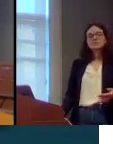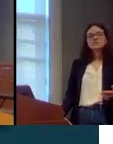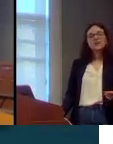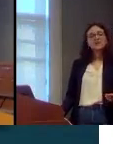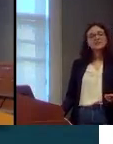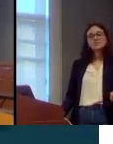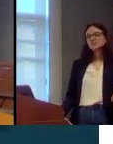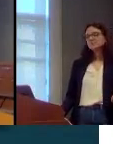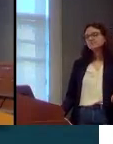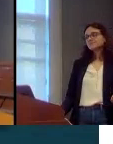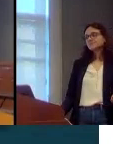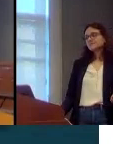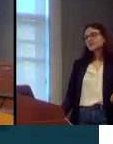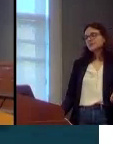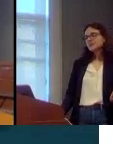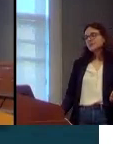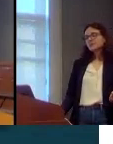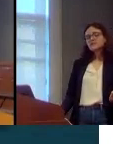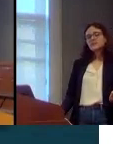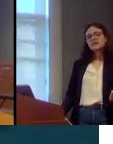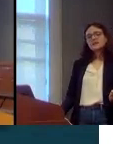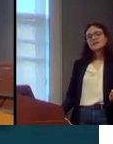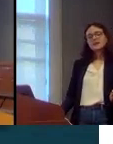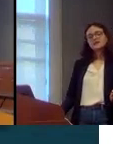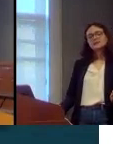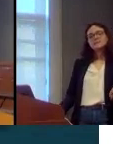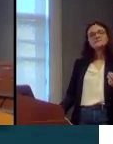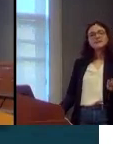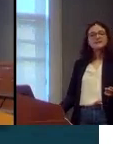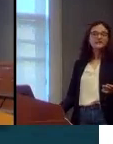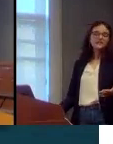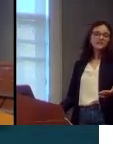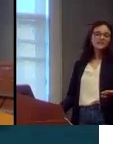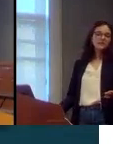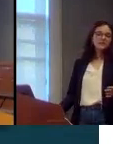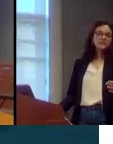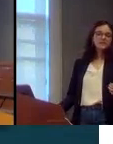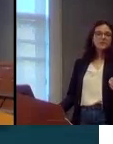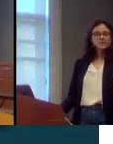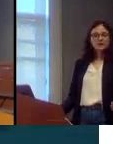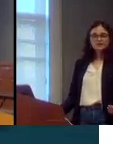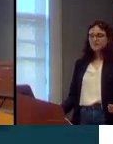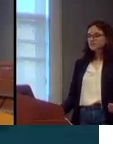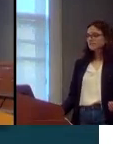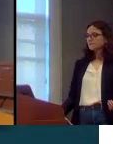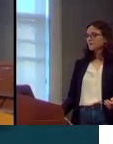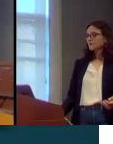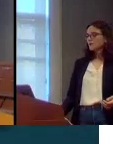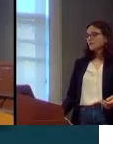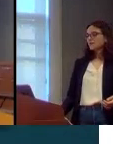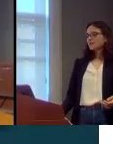In terms of cultural heritage, we see it as a mechanism for financing terrorism and subsequent